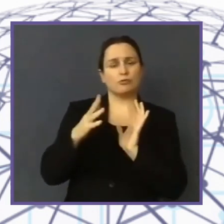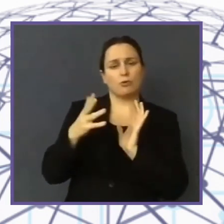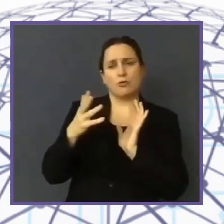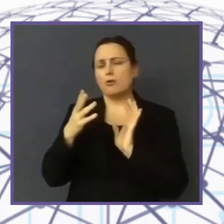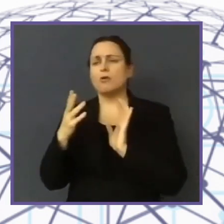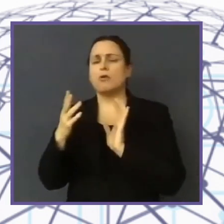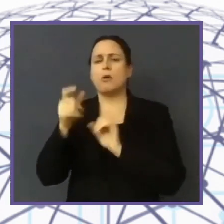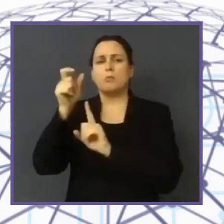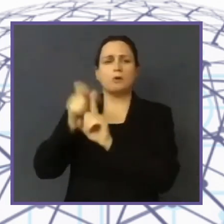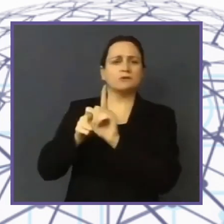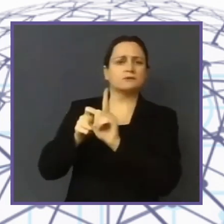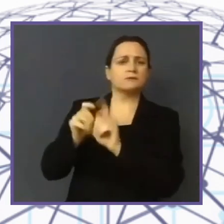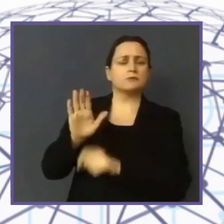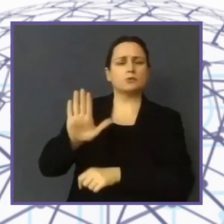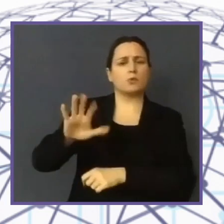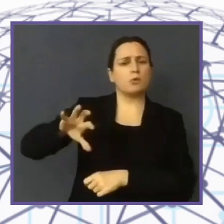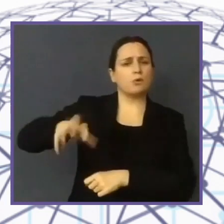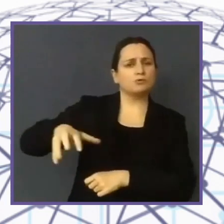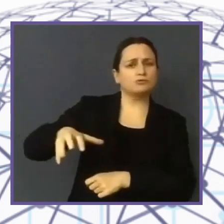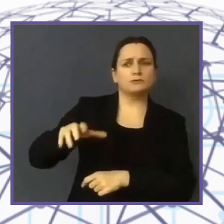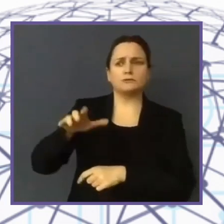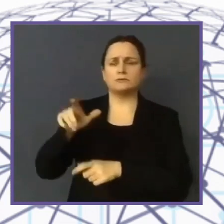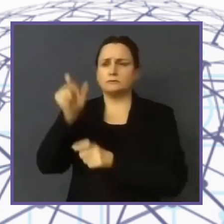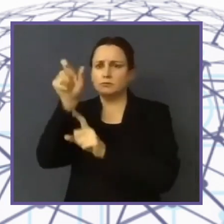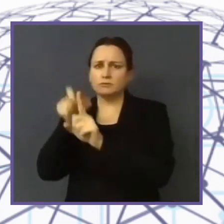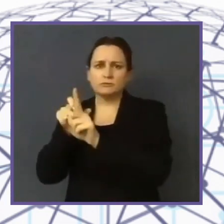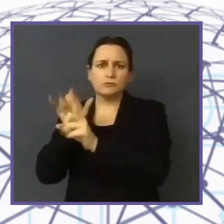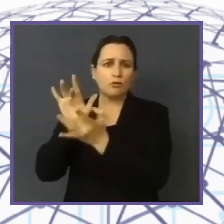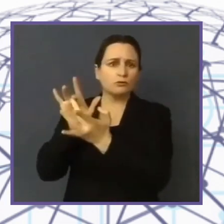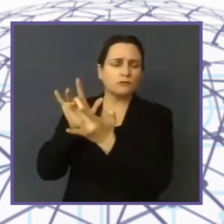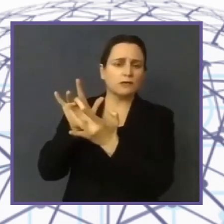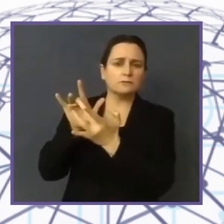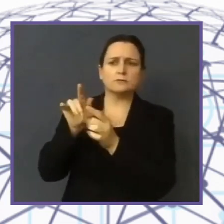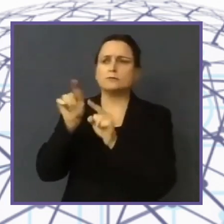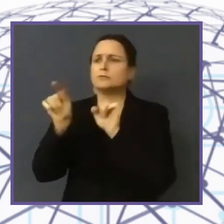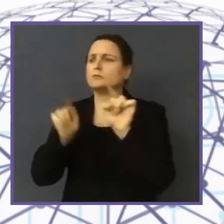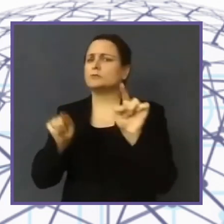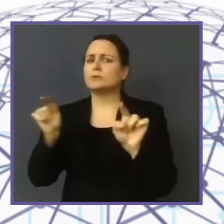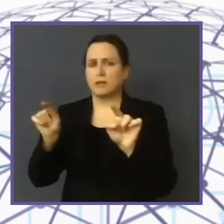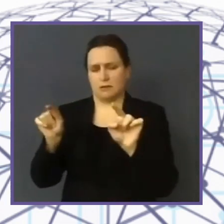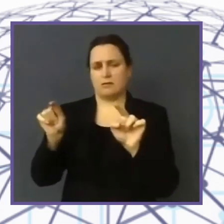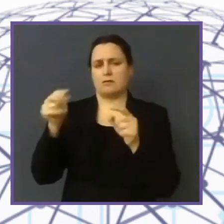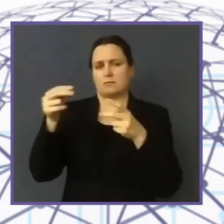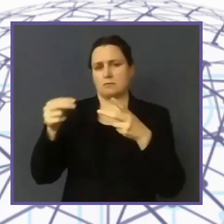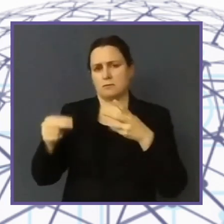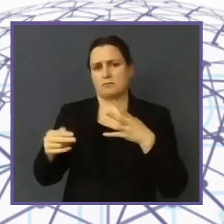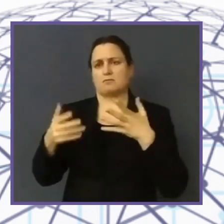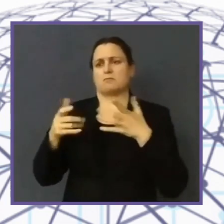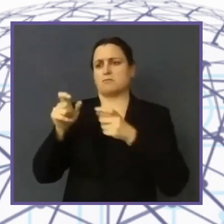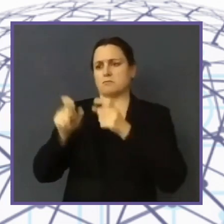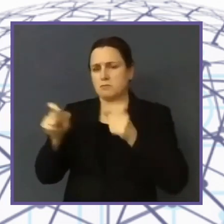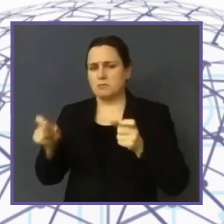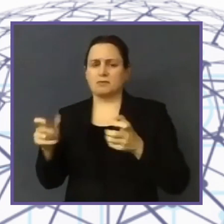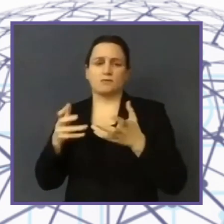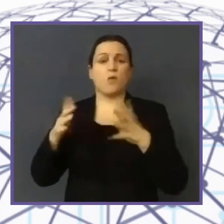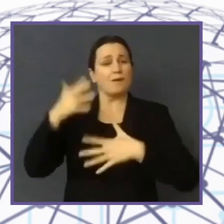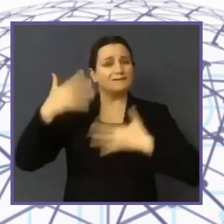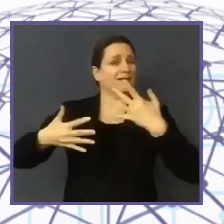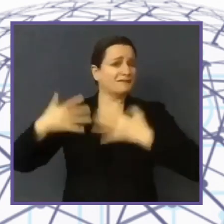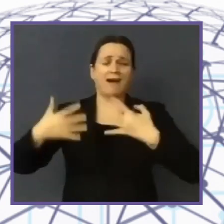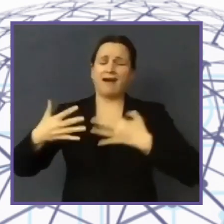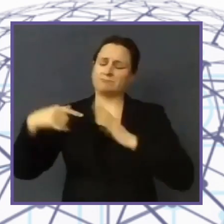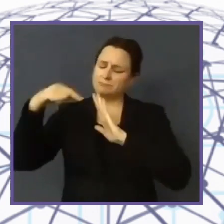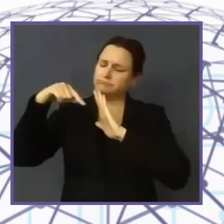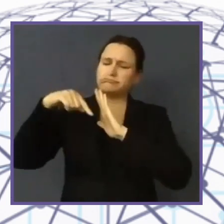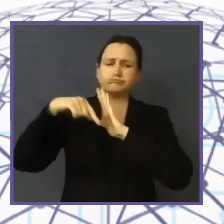projects have happened, and as Diane said, a lot of population data and stats that you can use if you're an